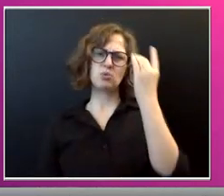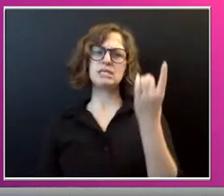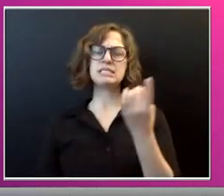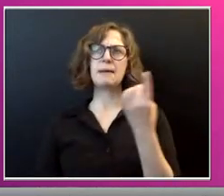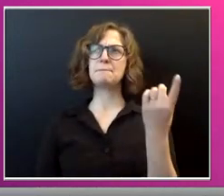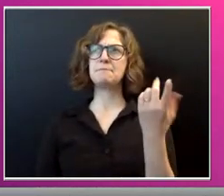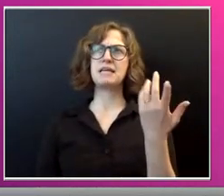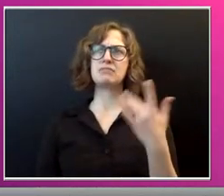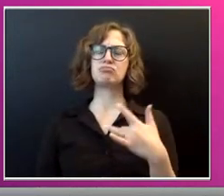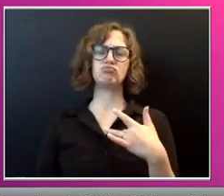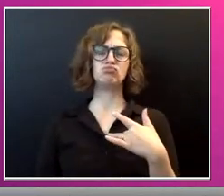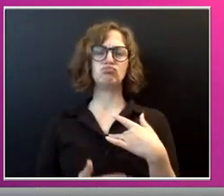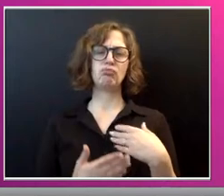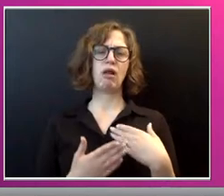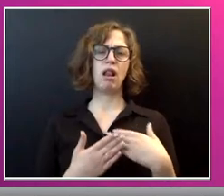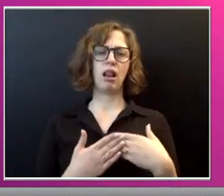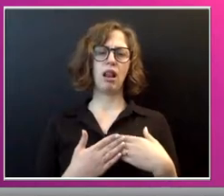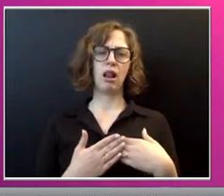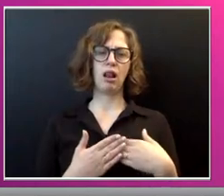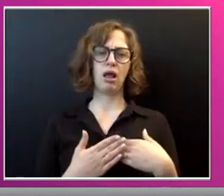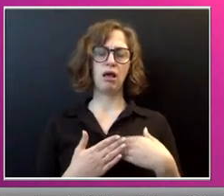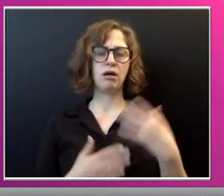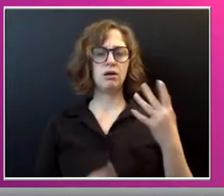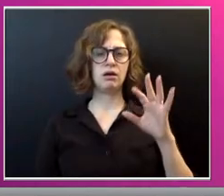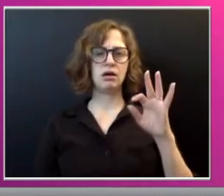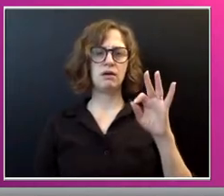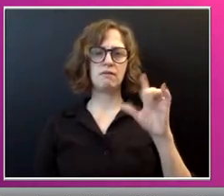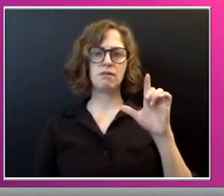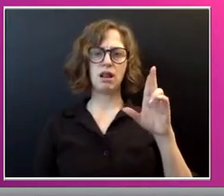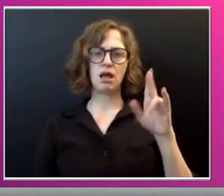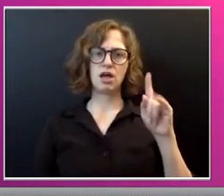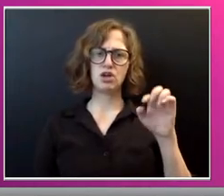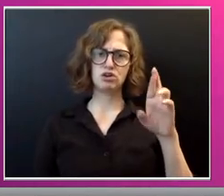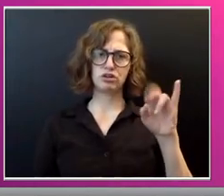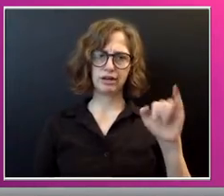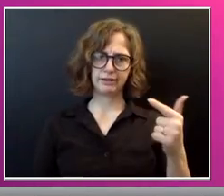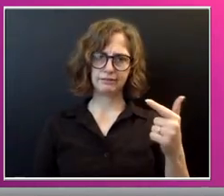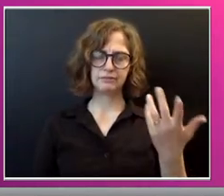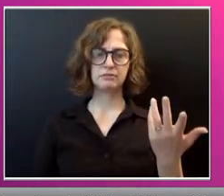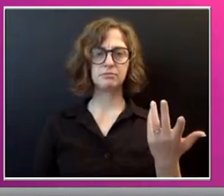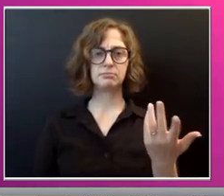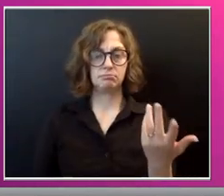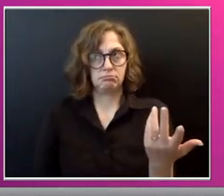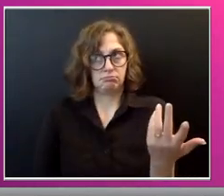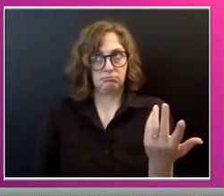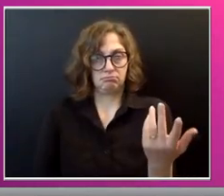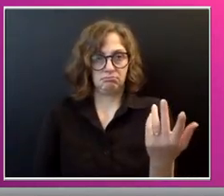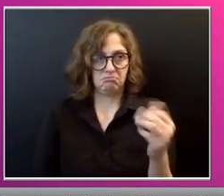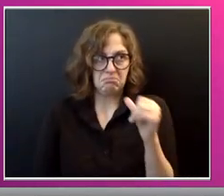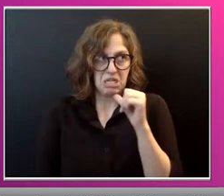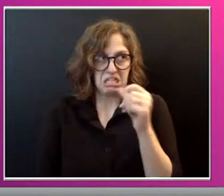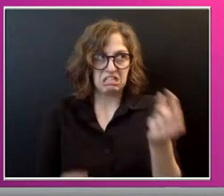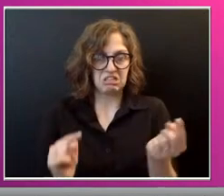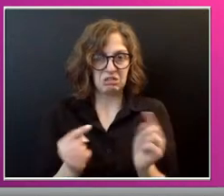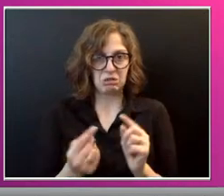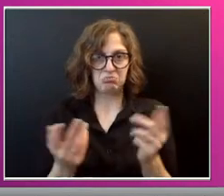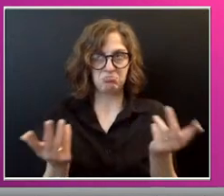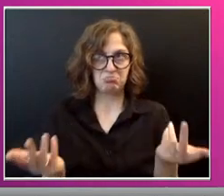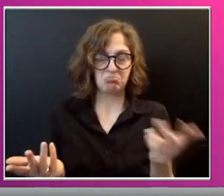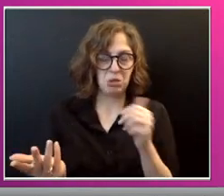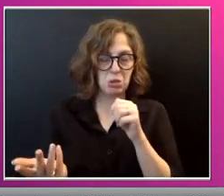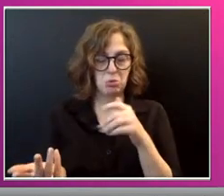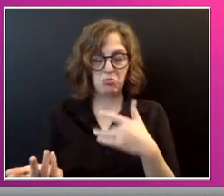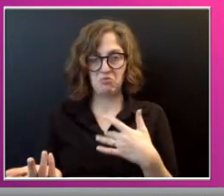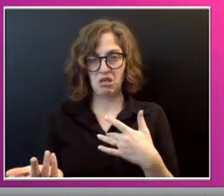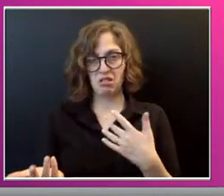fluttering in the heart, but thought it doesn't hurt. I don't really feel it. What's